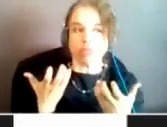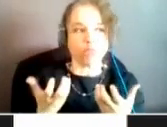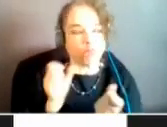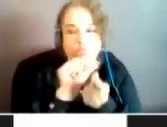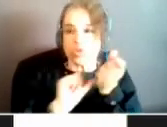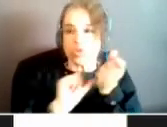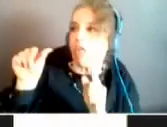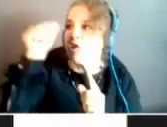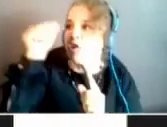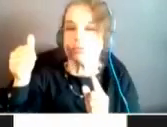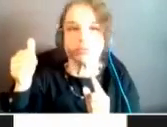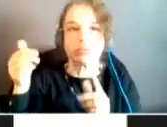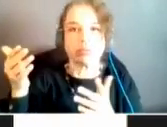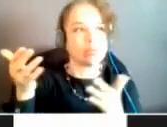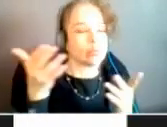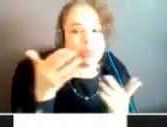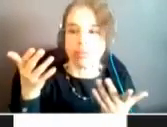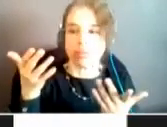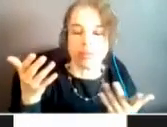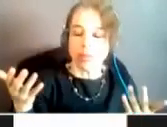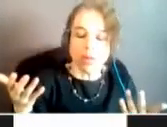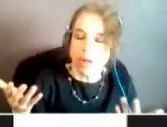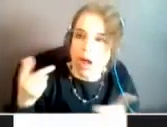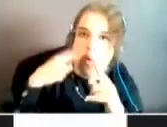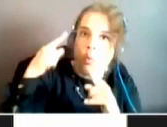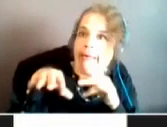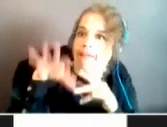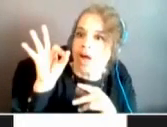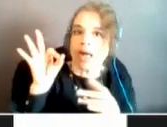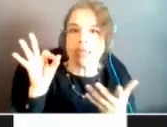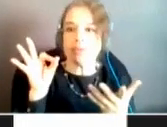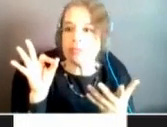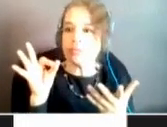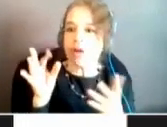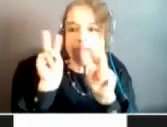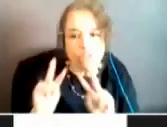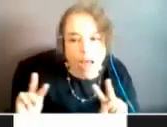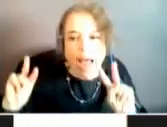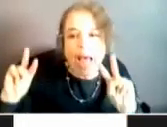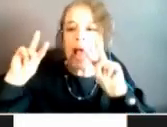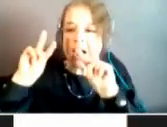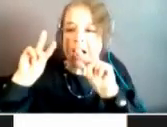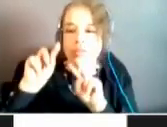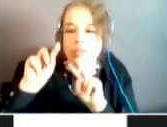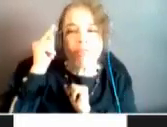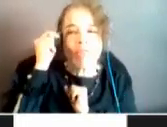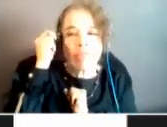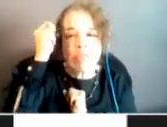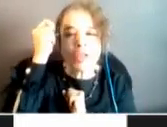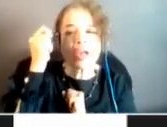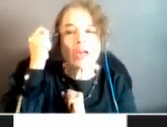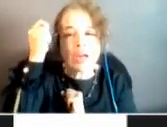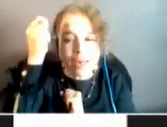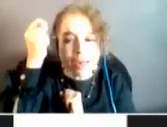on others. And what I find so valuable about this theory